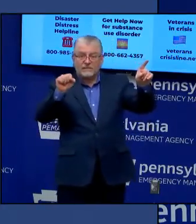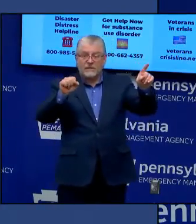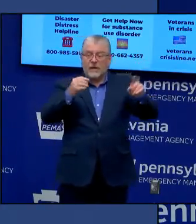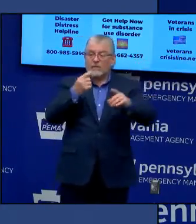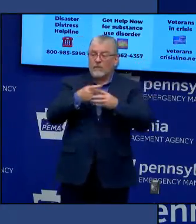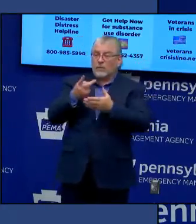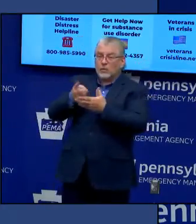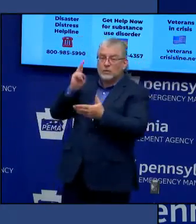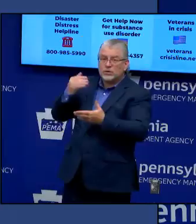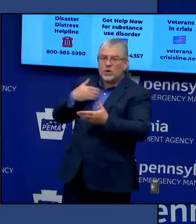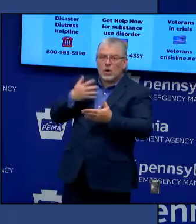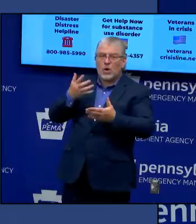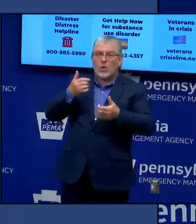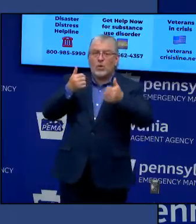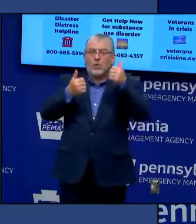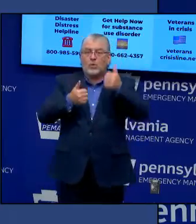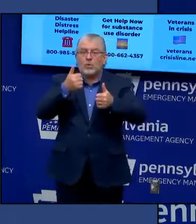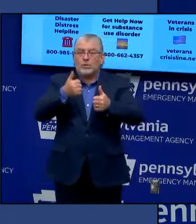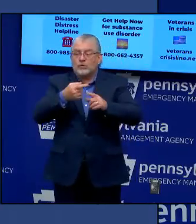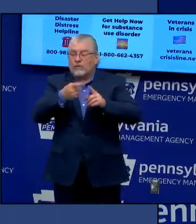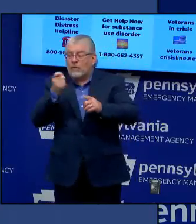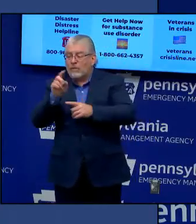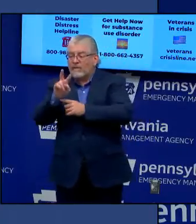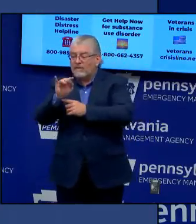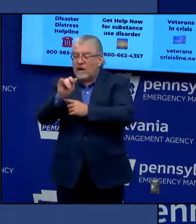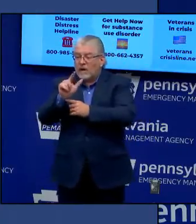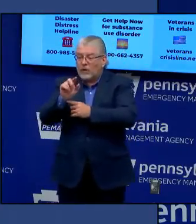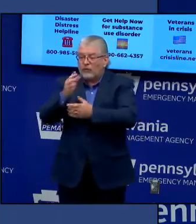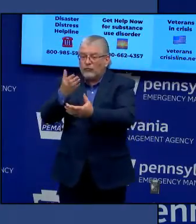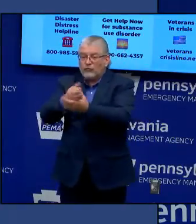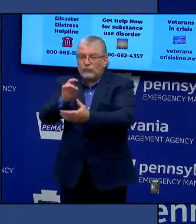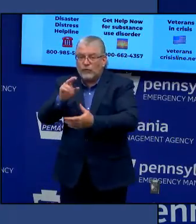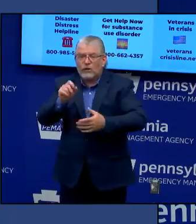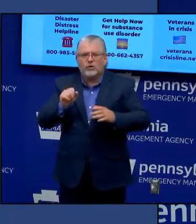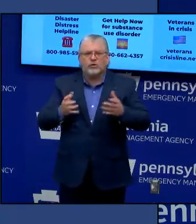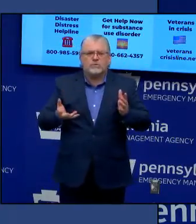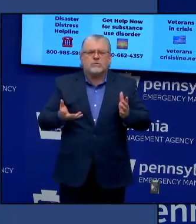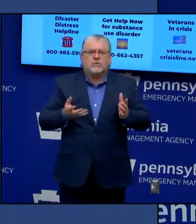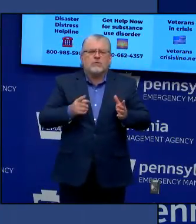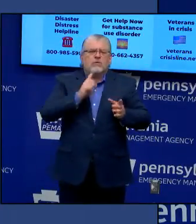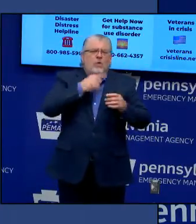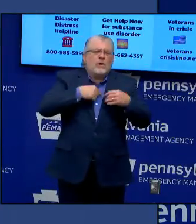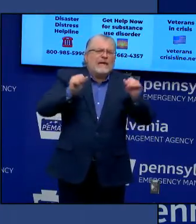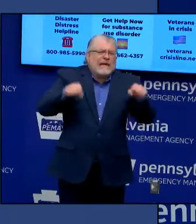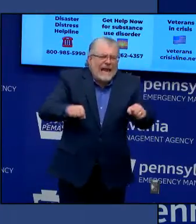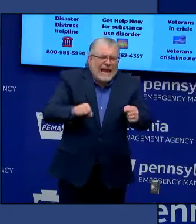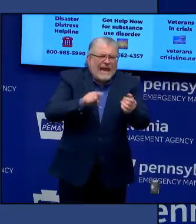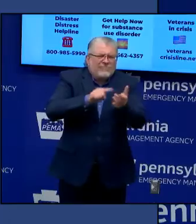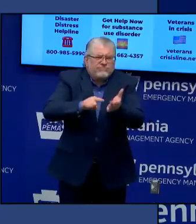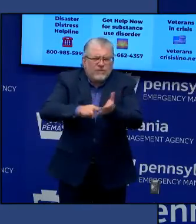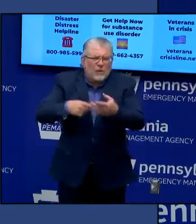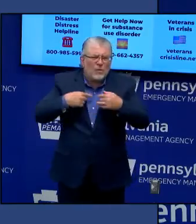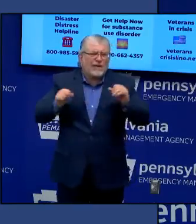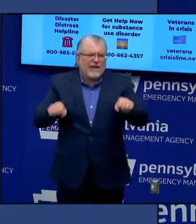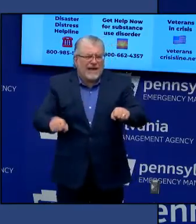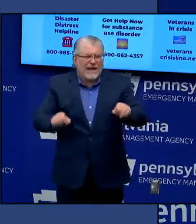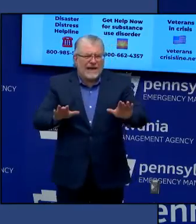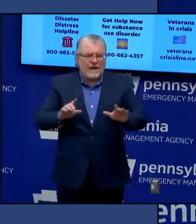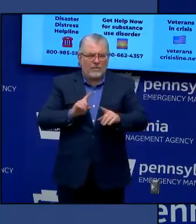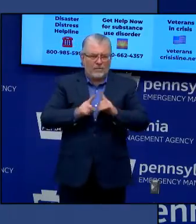Vital Records electronic death reporting system. We can do that type of an analysis and be able to give that type of